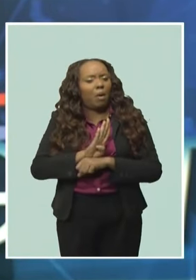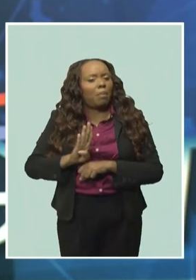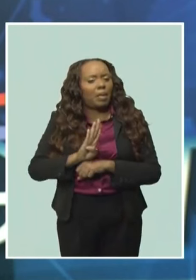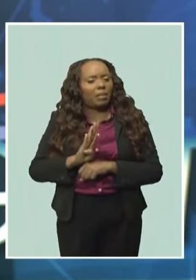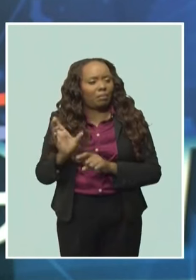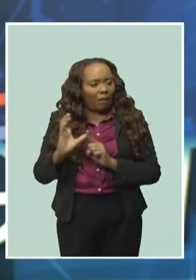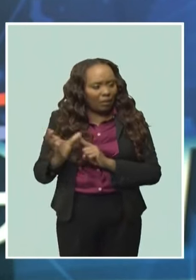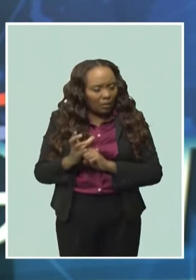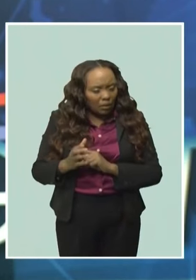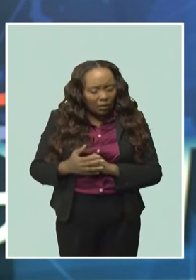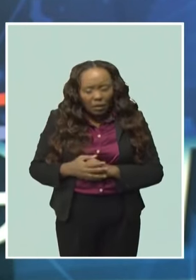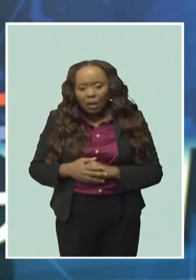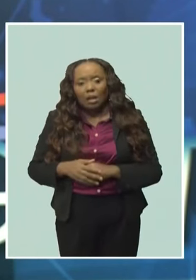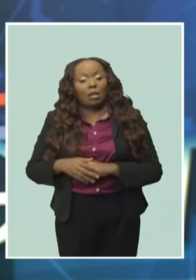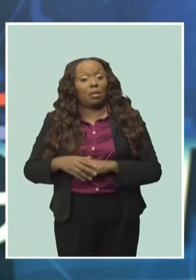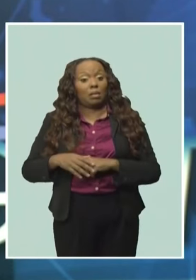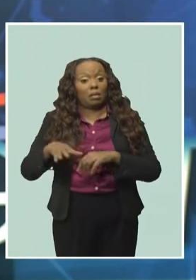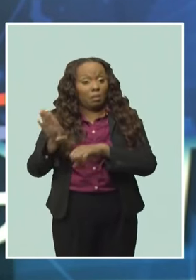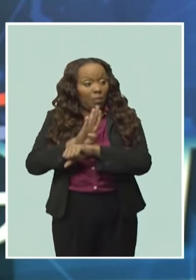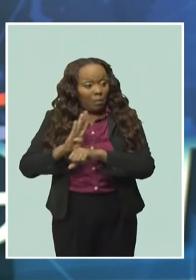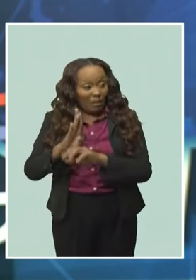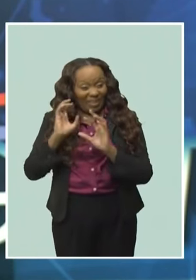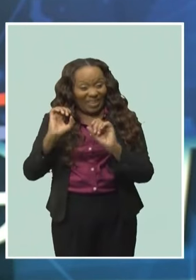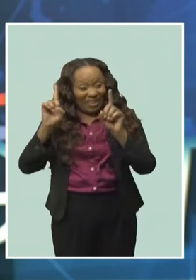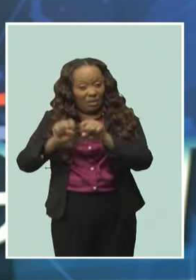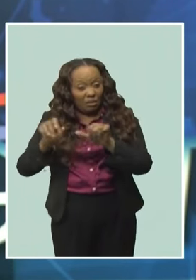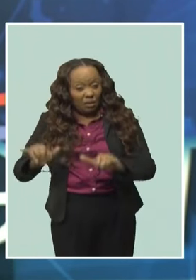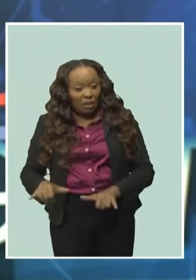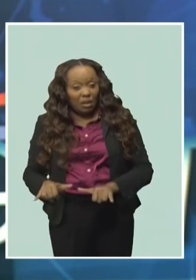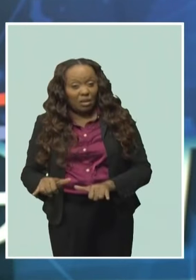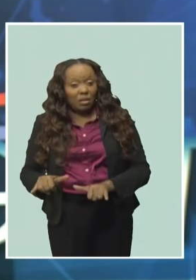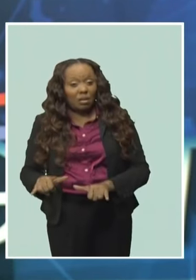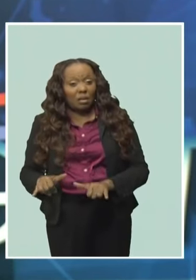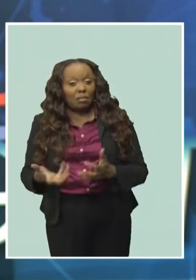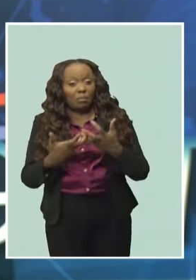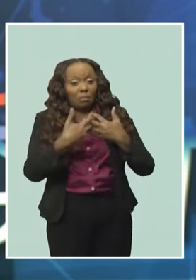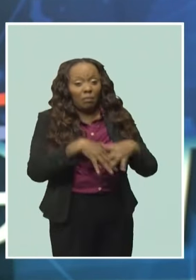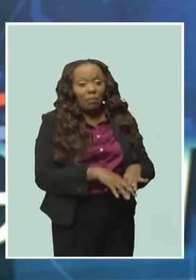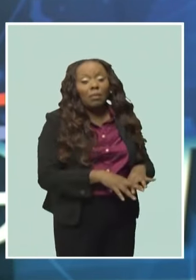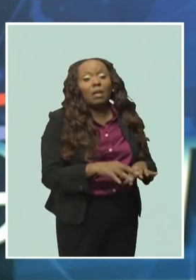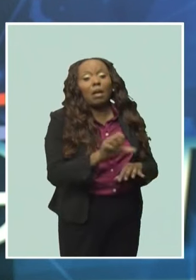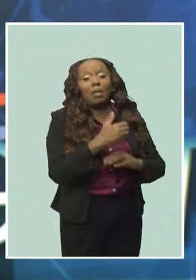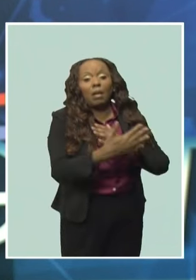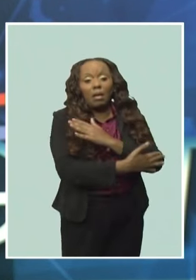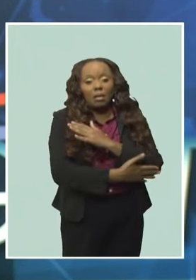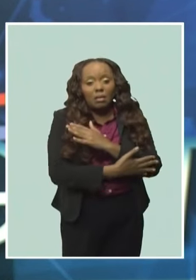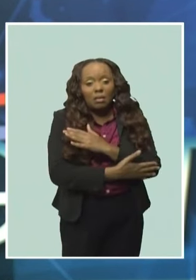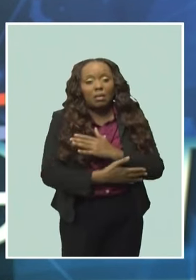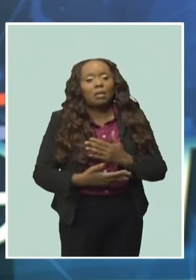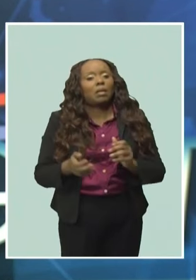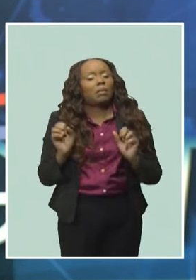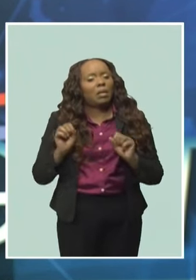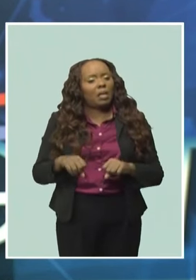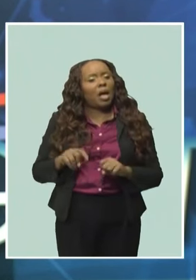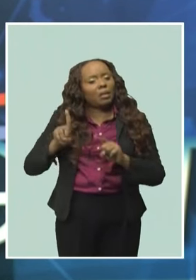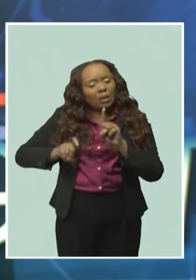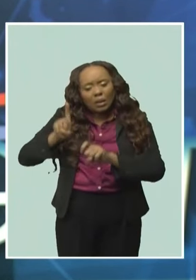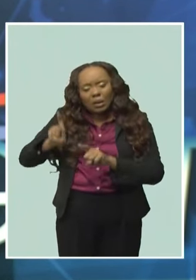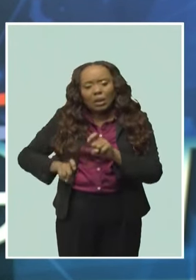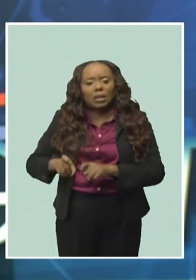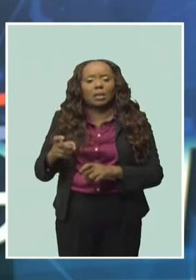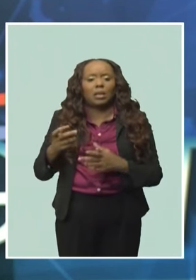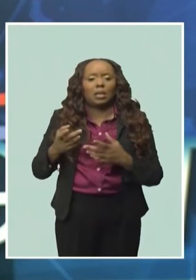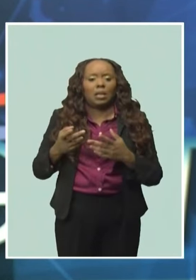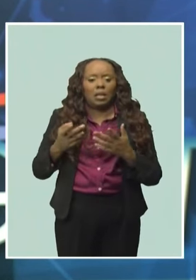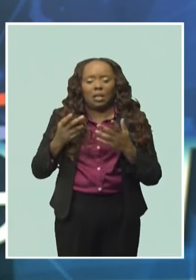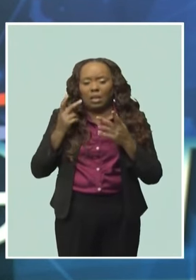Barbados' education system to highly innovative countries, Minister Cattle believes the culture of experimentation and exploration should be